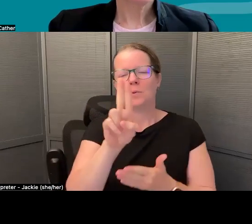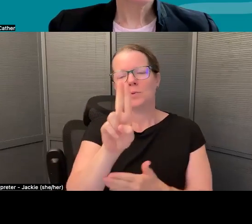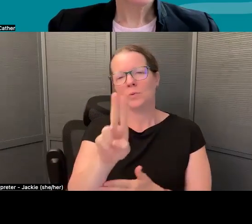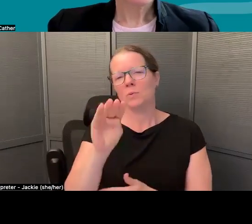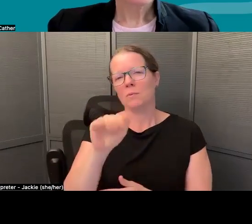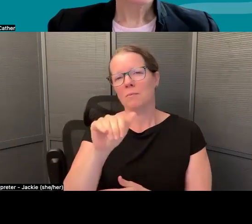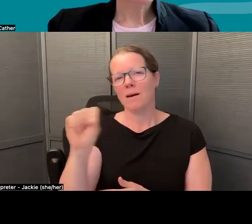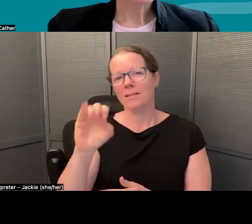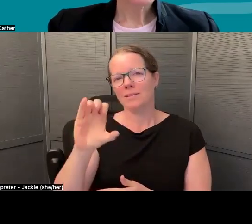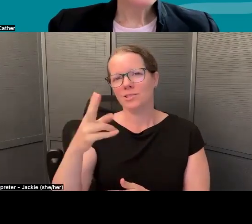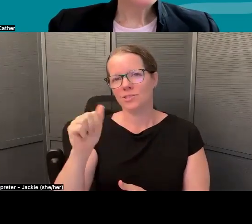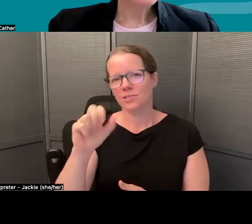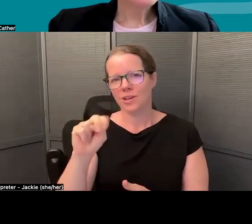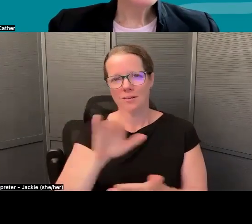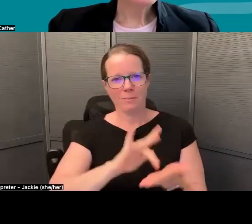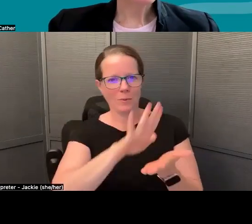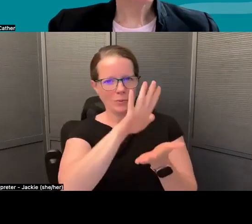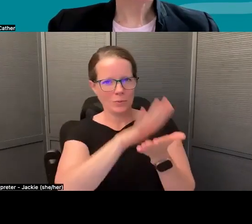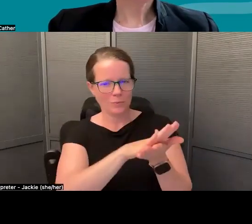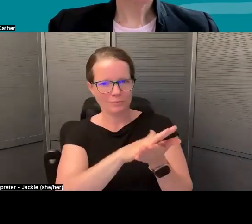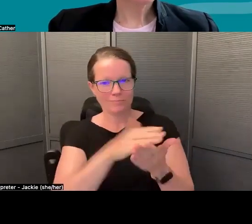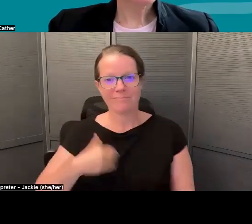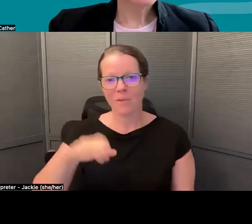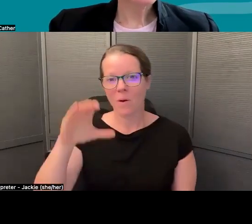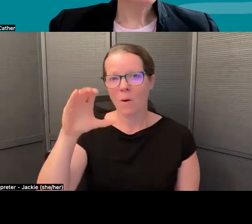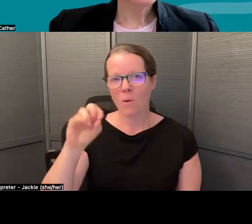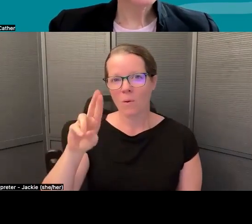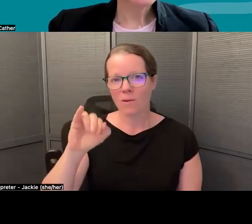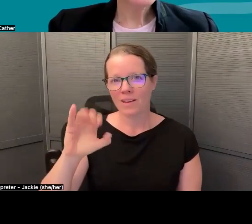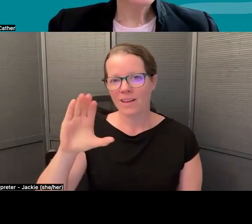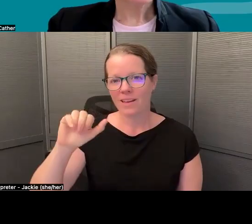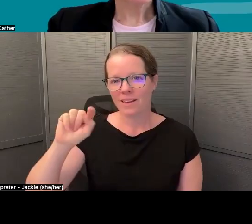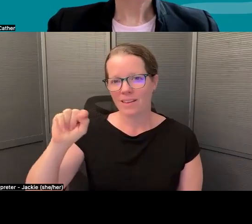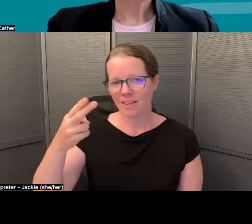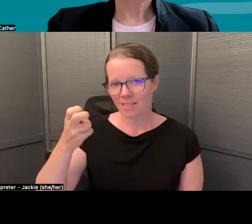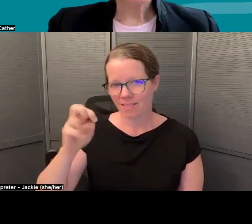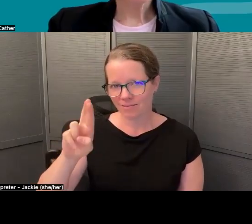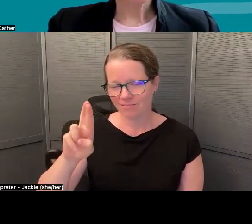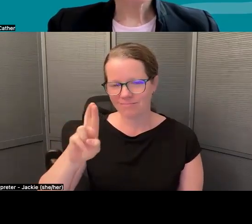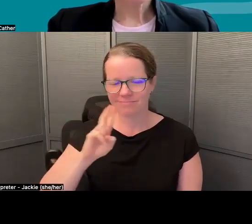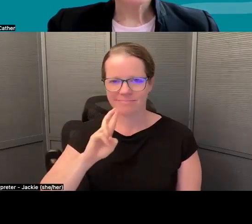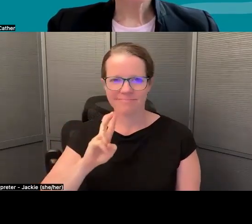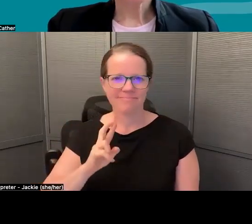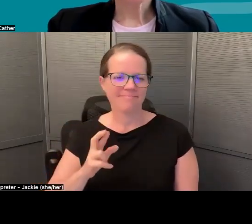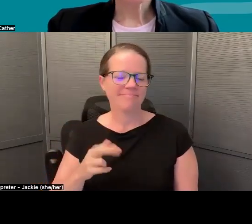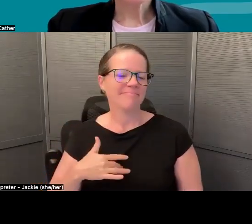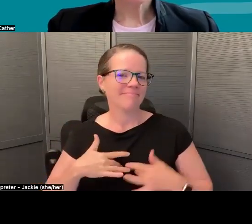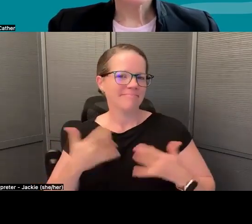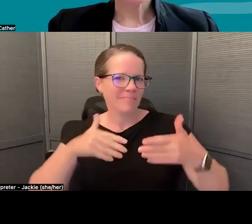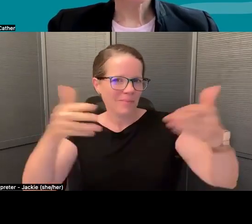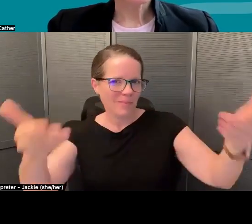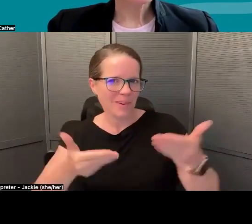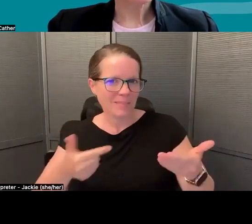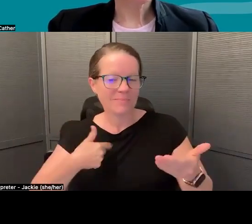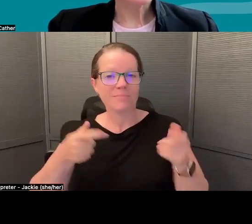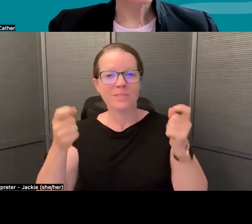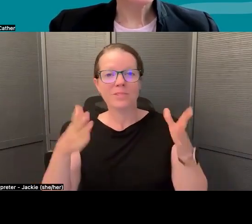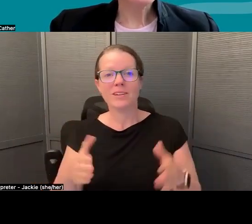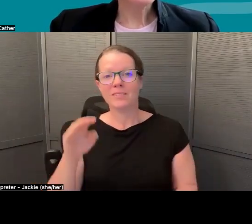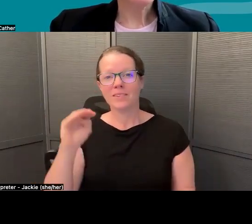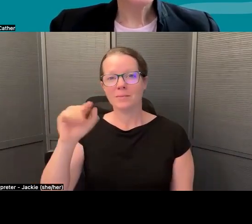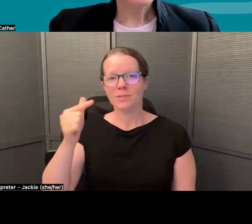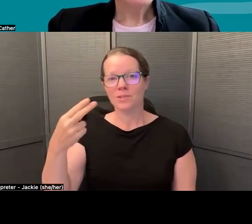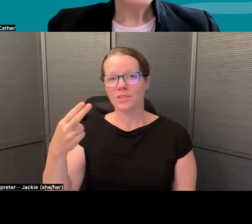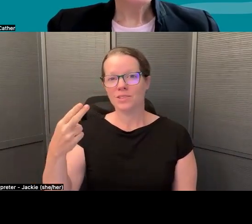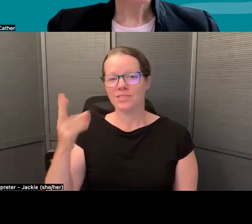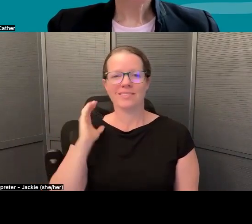School. I'm Khoury. It's my pleasure to welcome you. I am the director of the Massachusetts General Hospital Center of